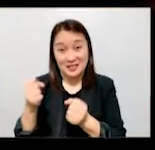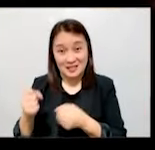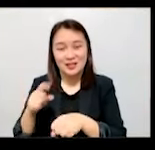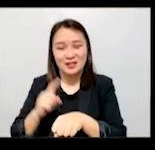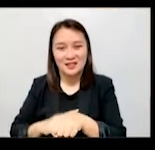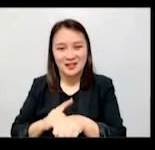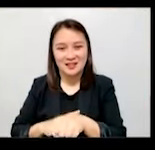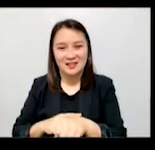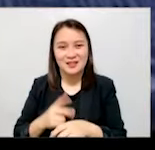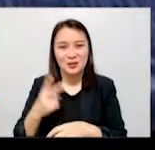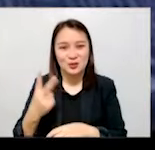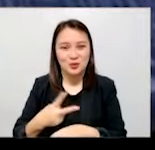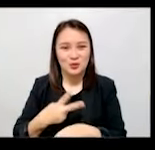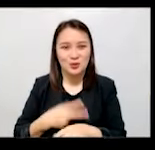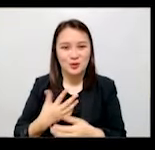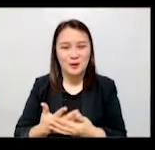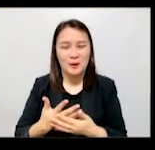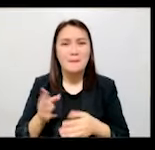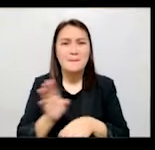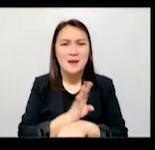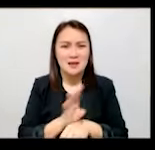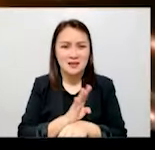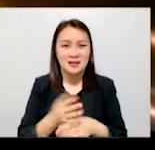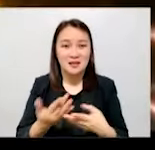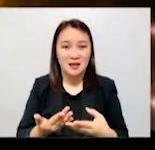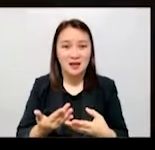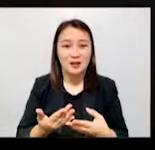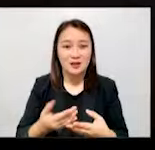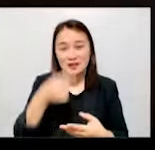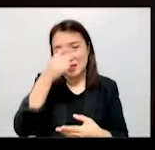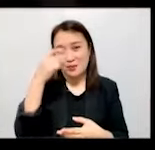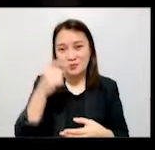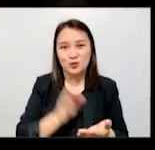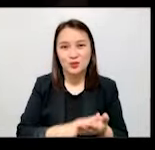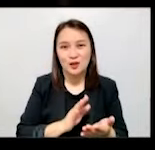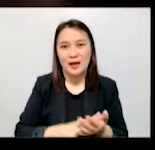ng Pretty Little Liars Summer School sa HBO Go. You gotta be